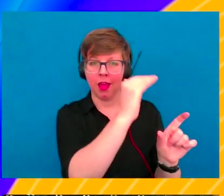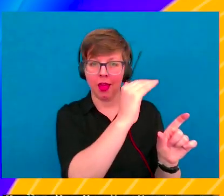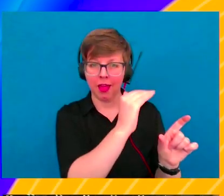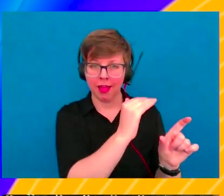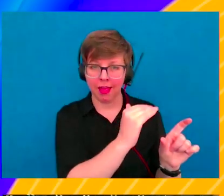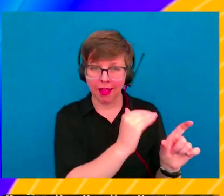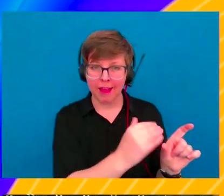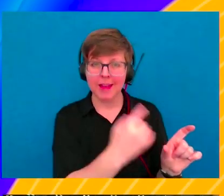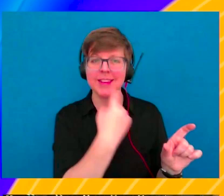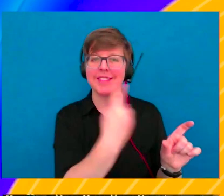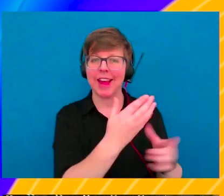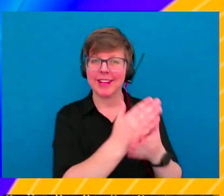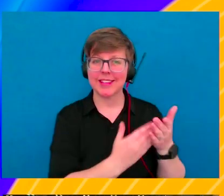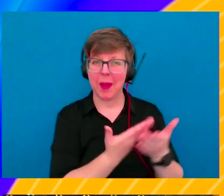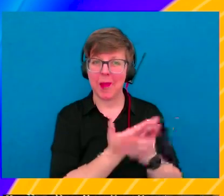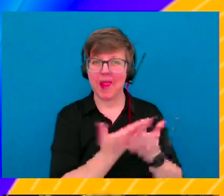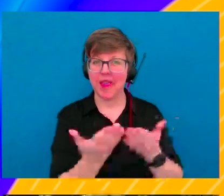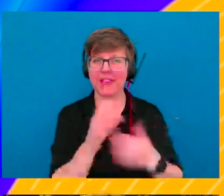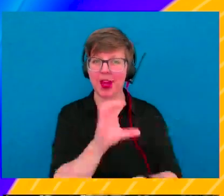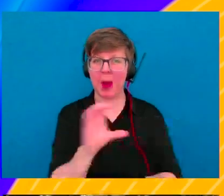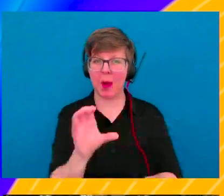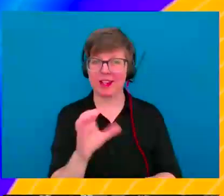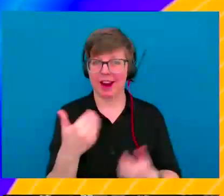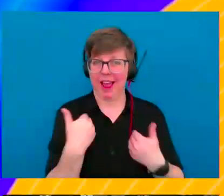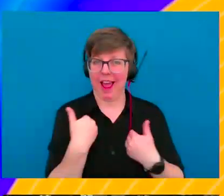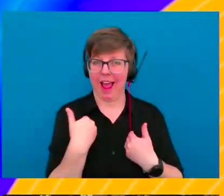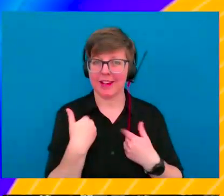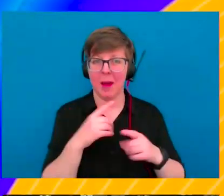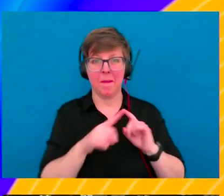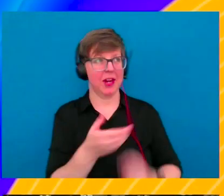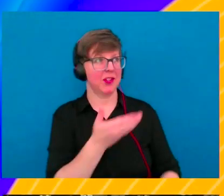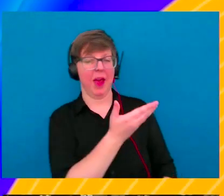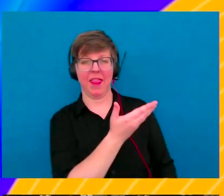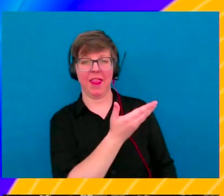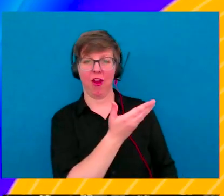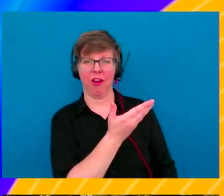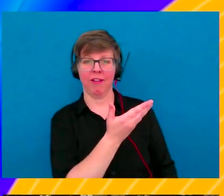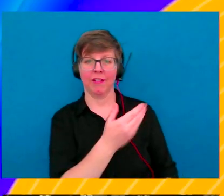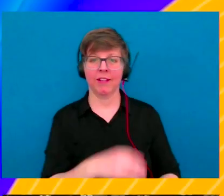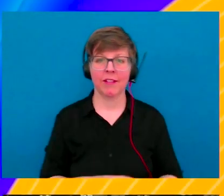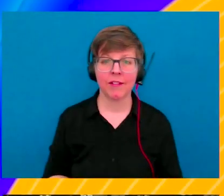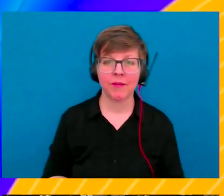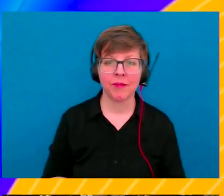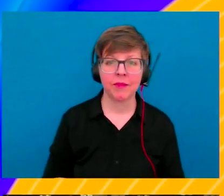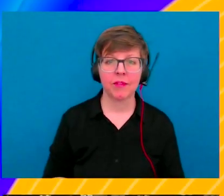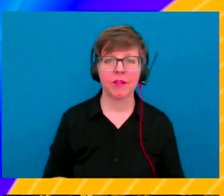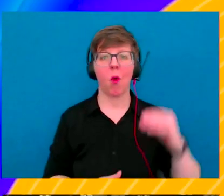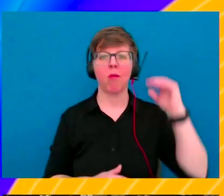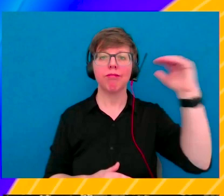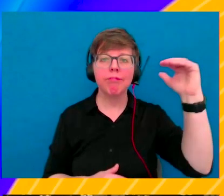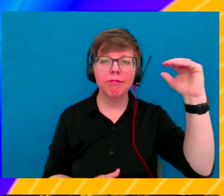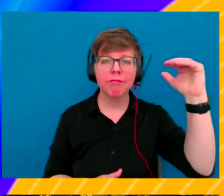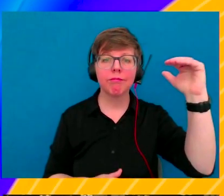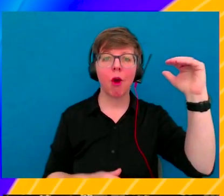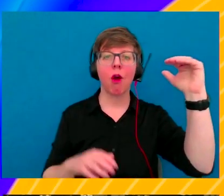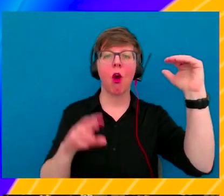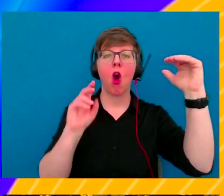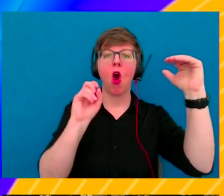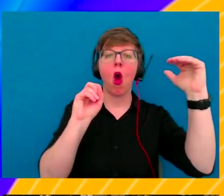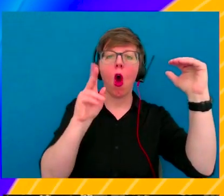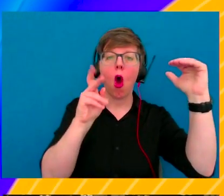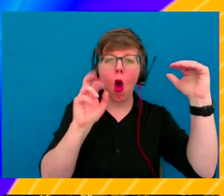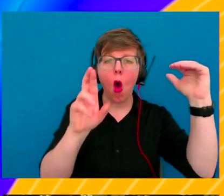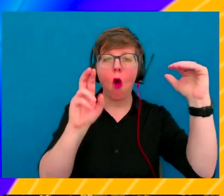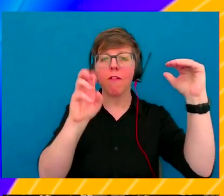CodeCatalyst encompasses, but here it is right here. We have an overview like a issue tracking or like a Kanban type